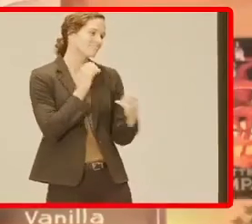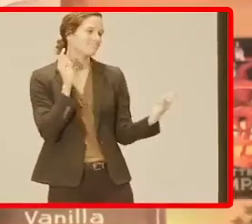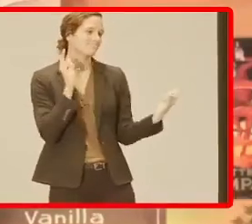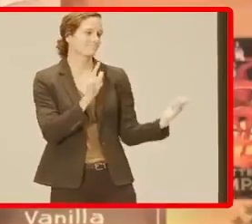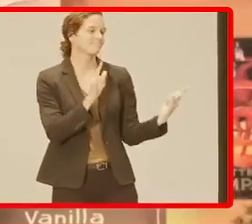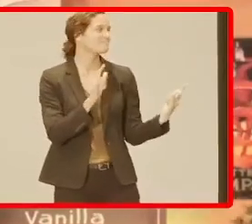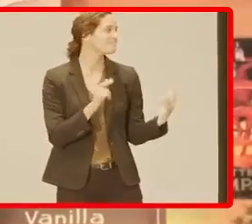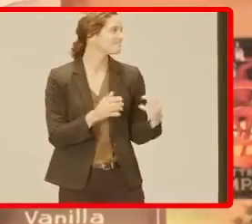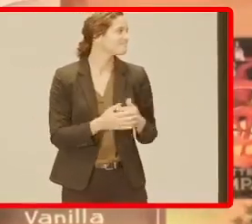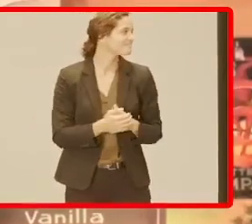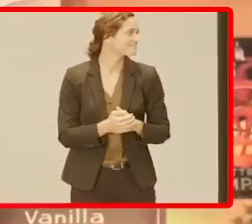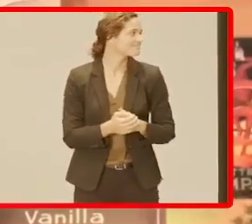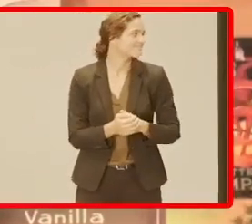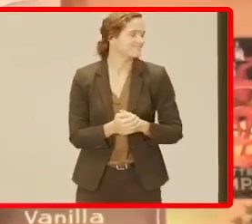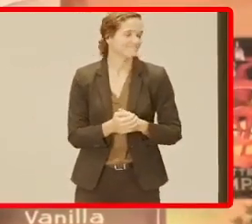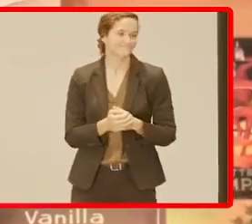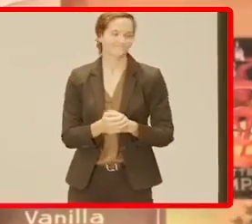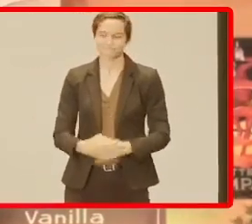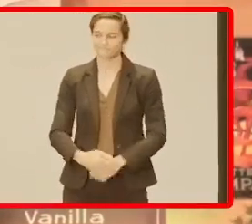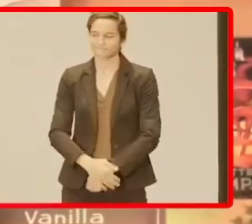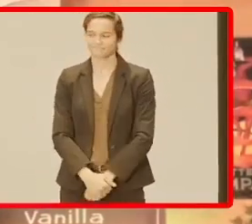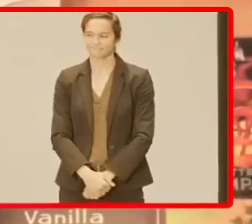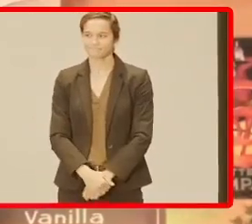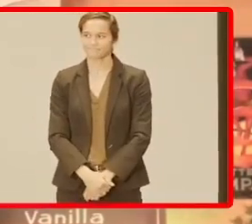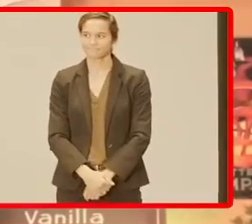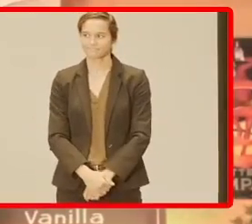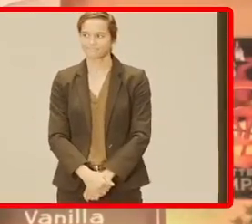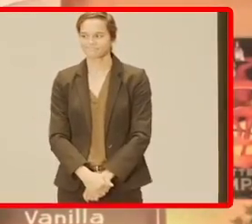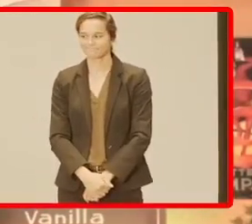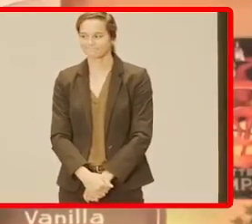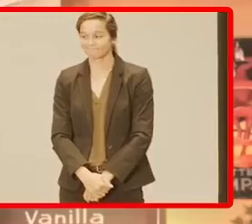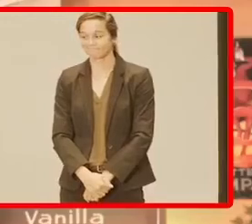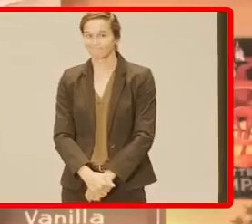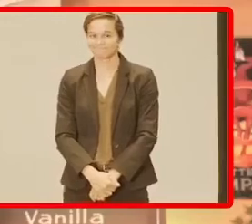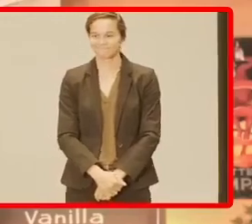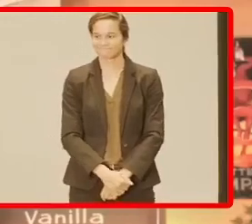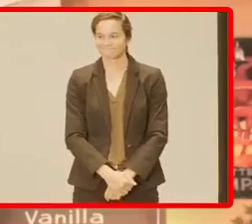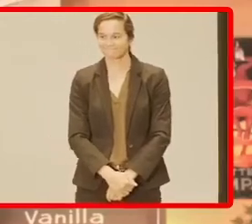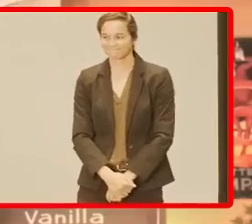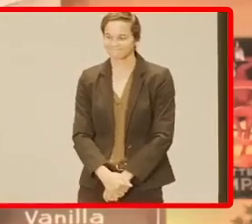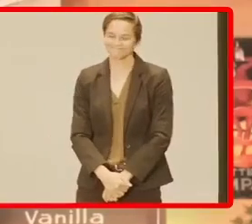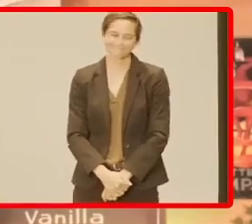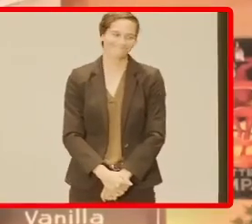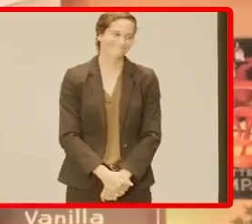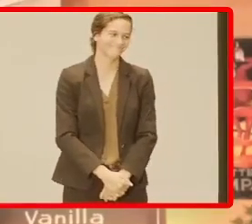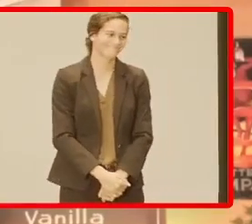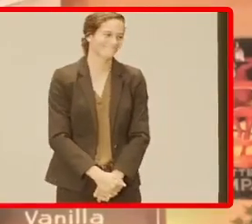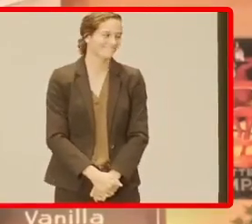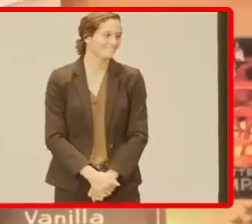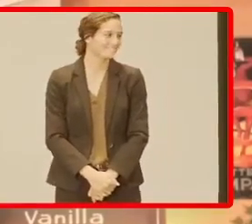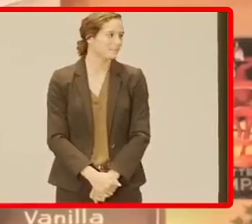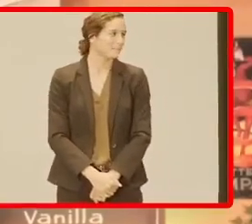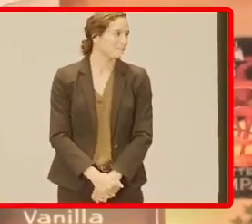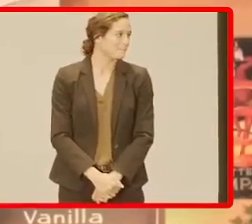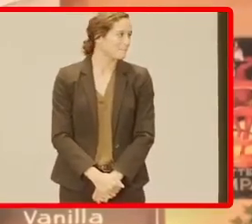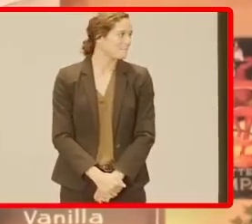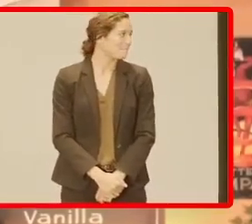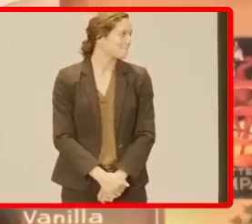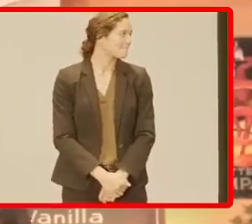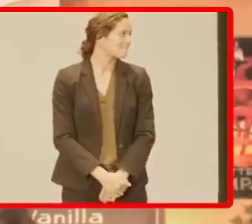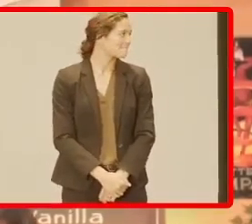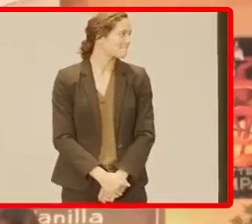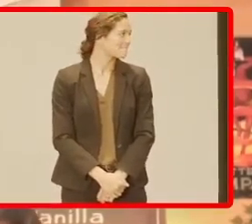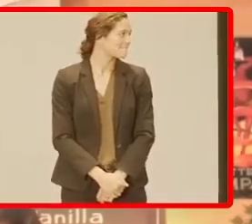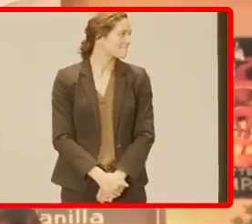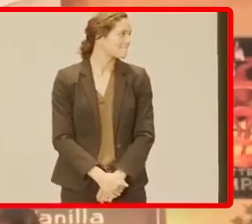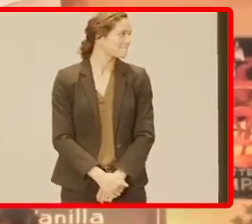So proud of you, Chris. I love you so much. Thank you. Thank you. Thank you.